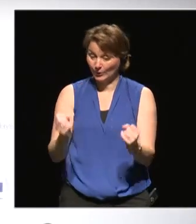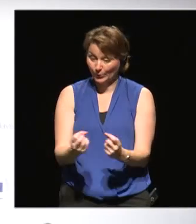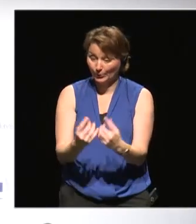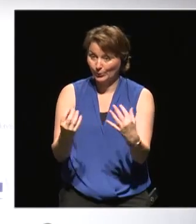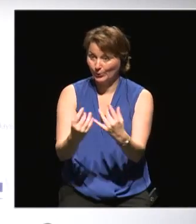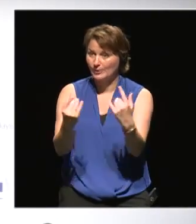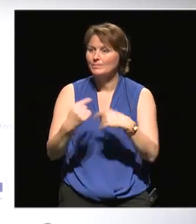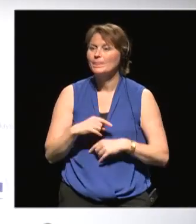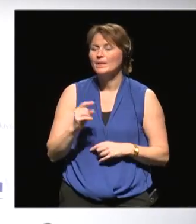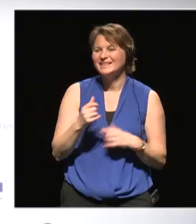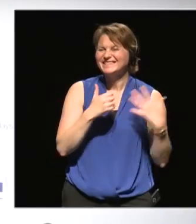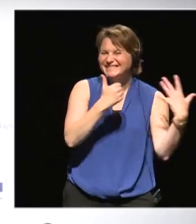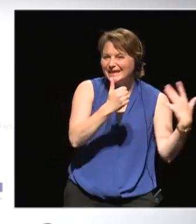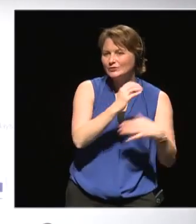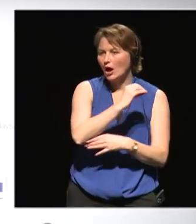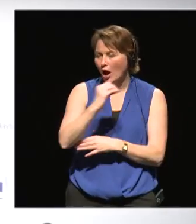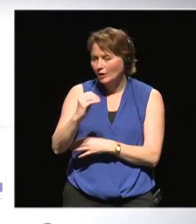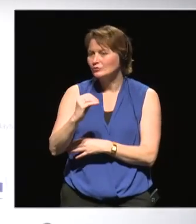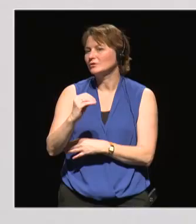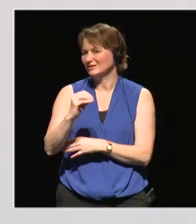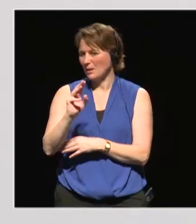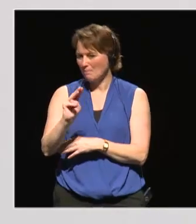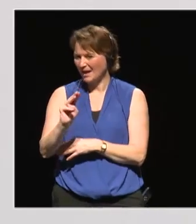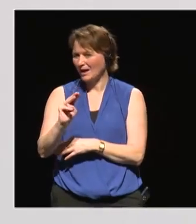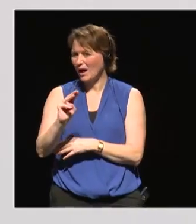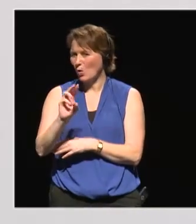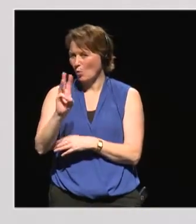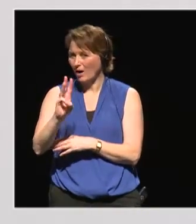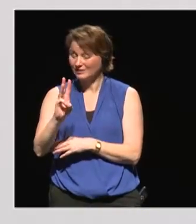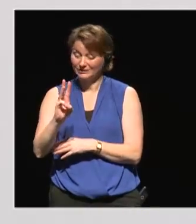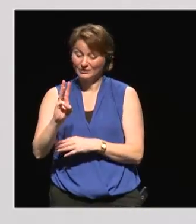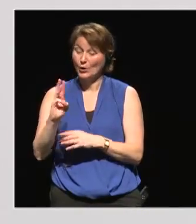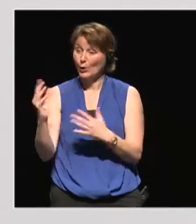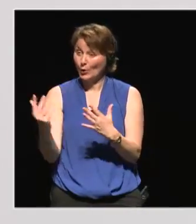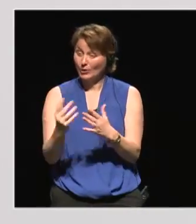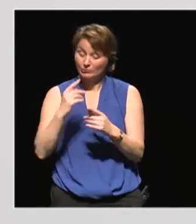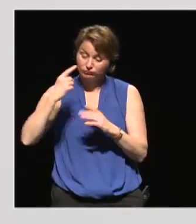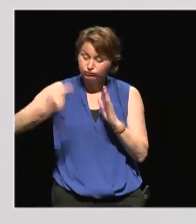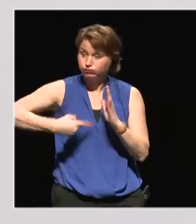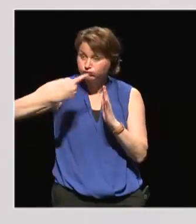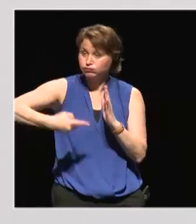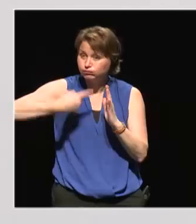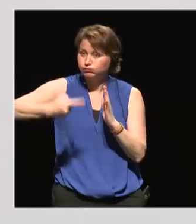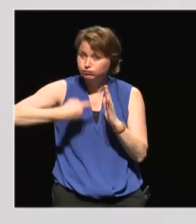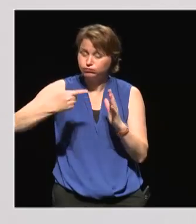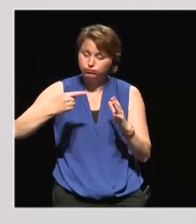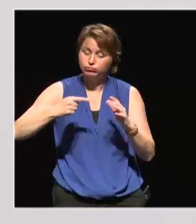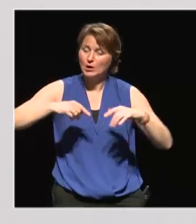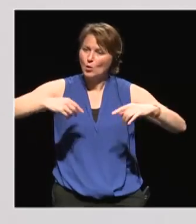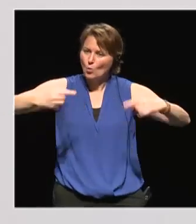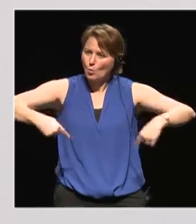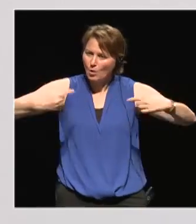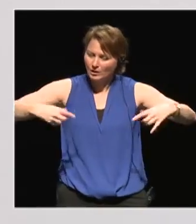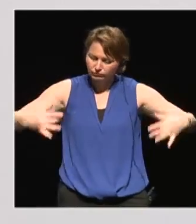1,600 megawatts of power that, if they were used to calculate it to